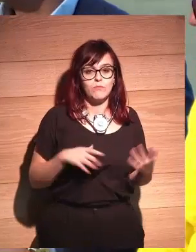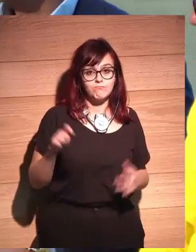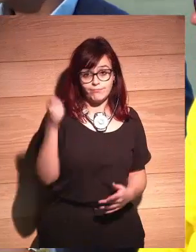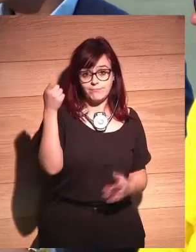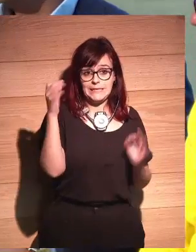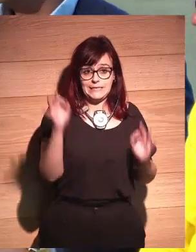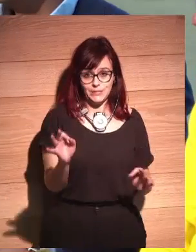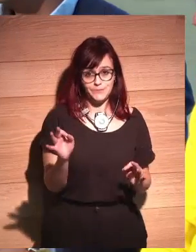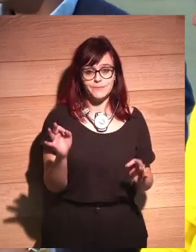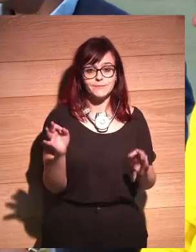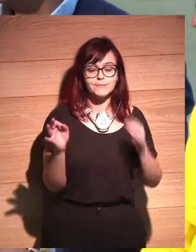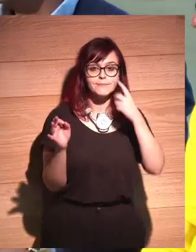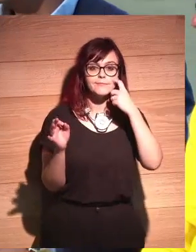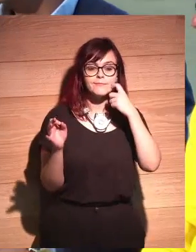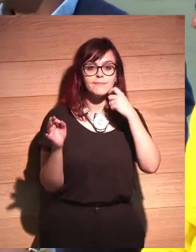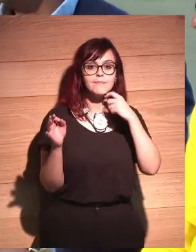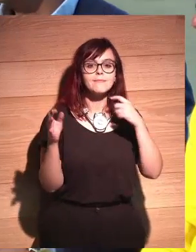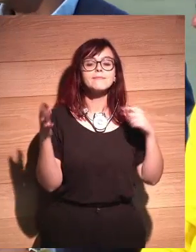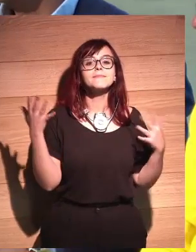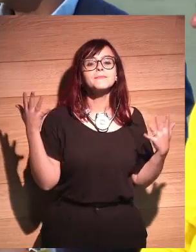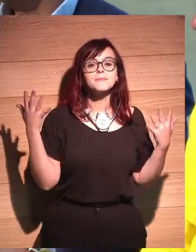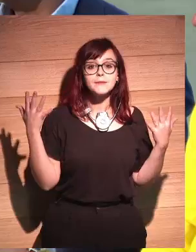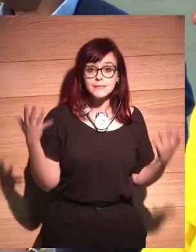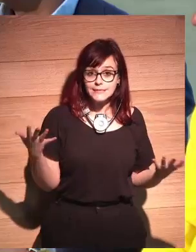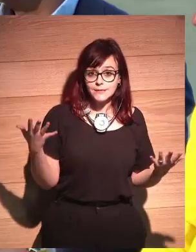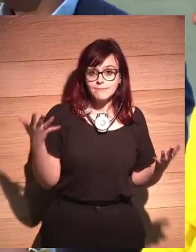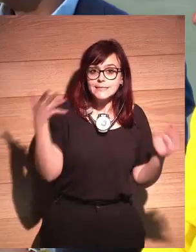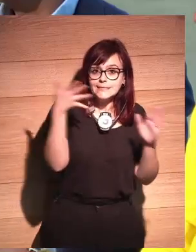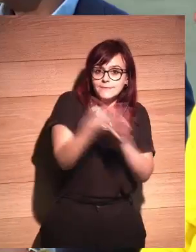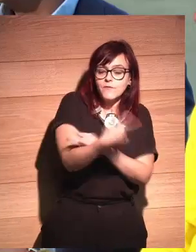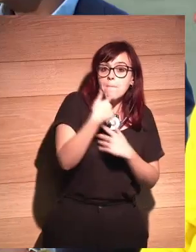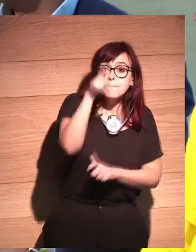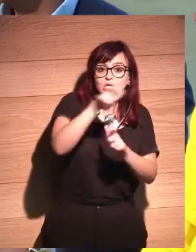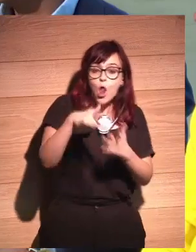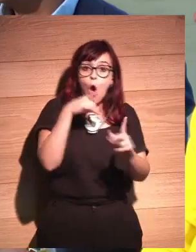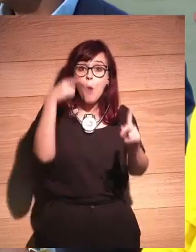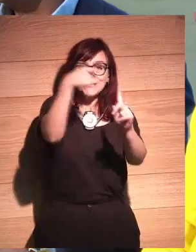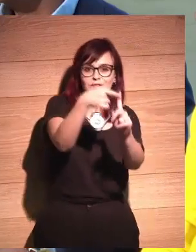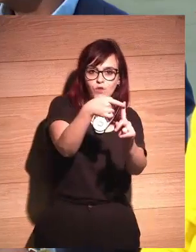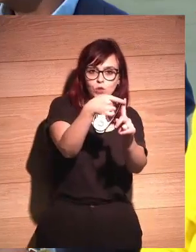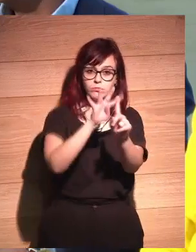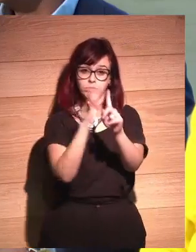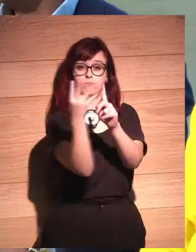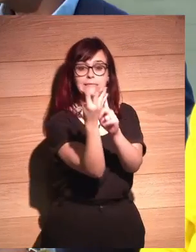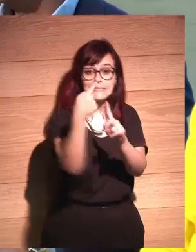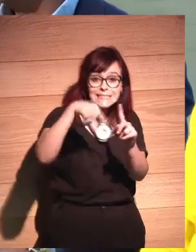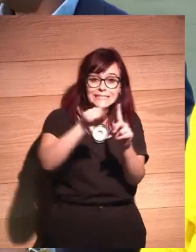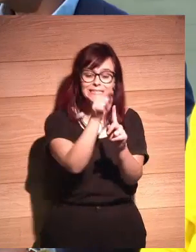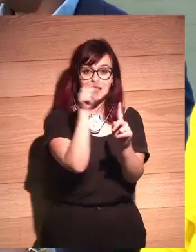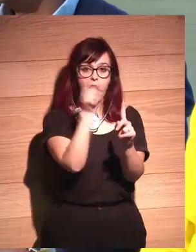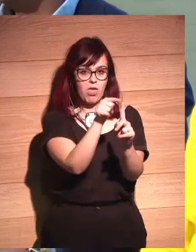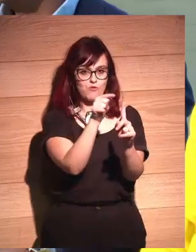that the people will be behind our goals and our stuff. We have to understand that this is a long